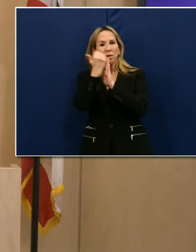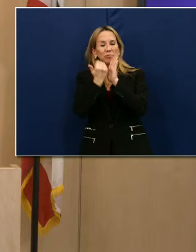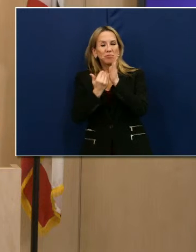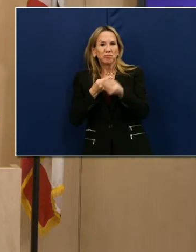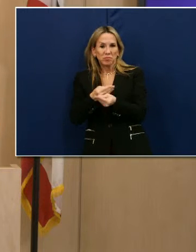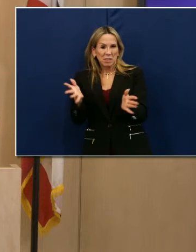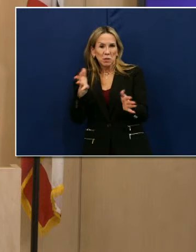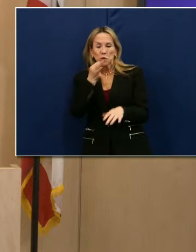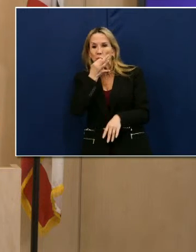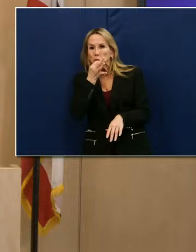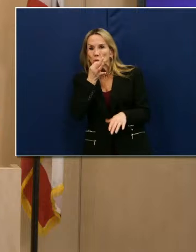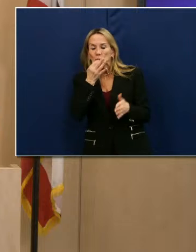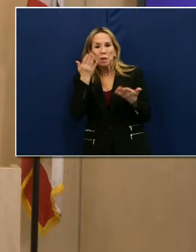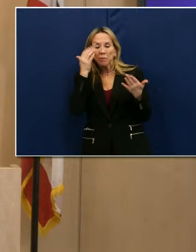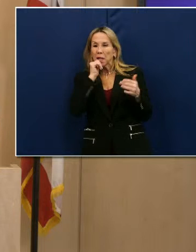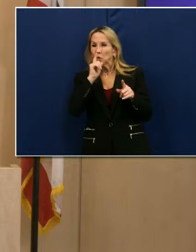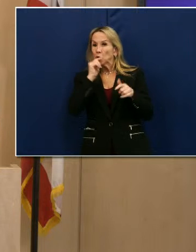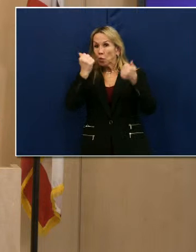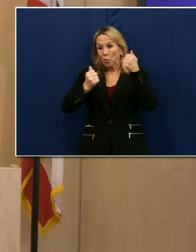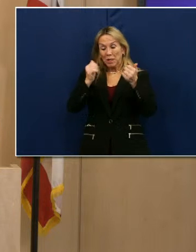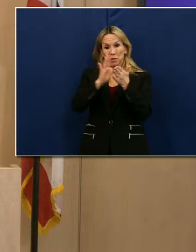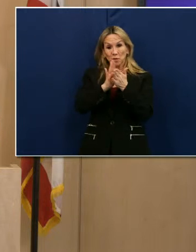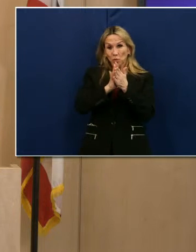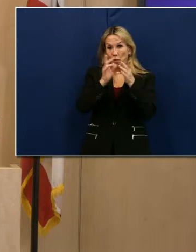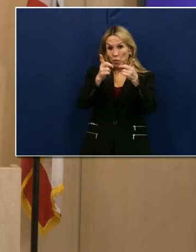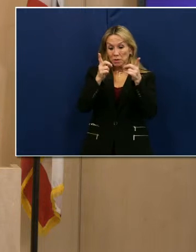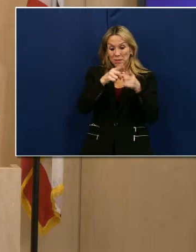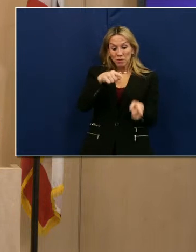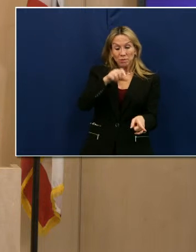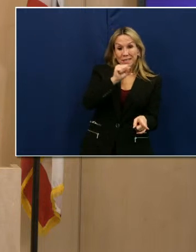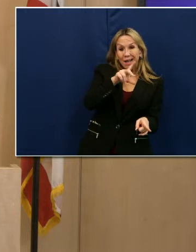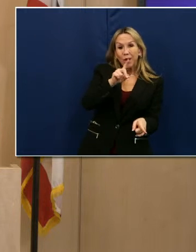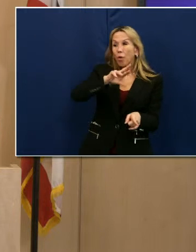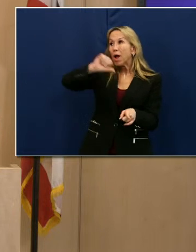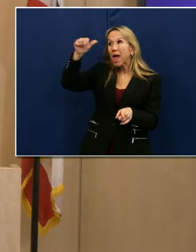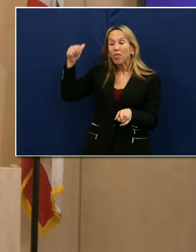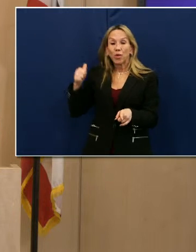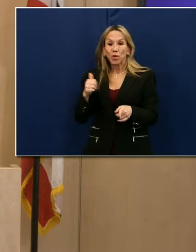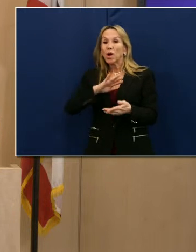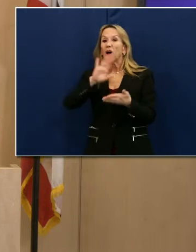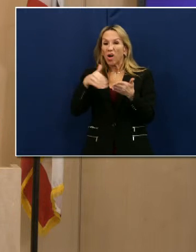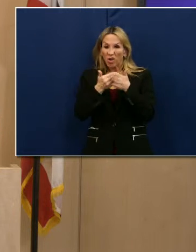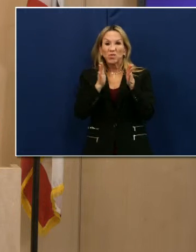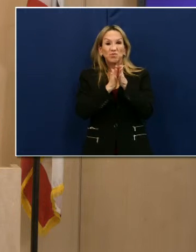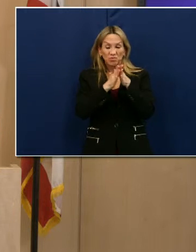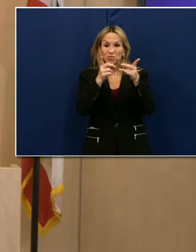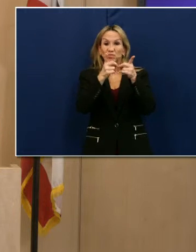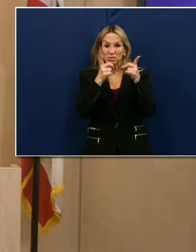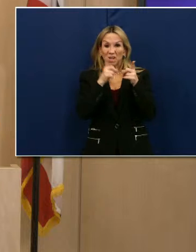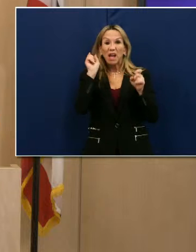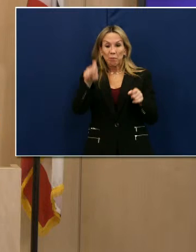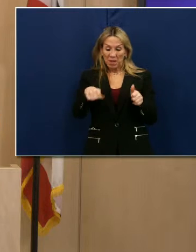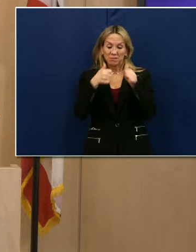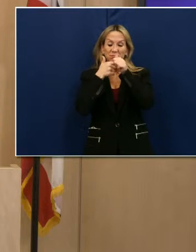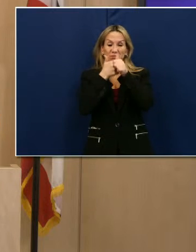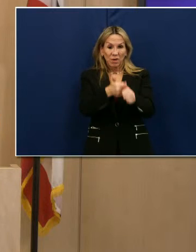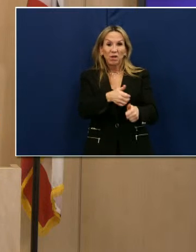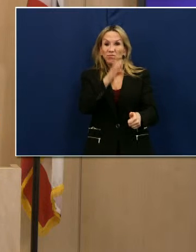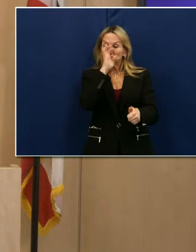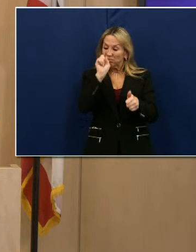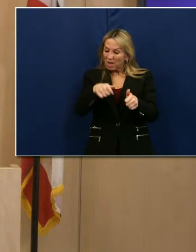San Diego or any other school district, all school districts will have to abide by and follow